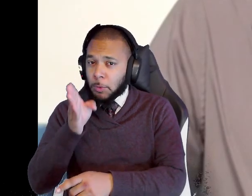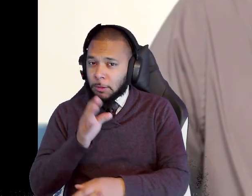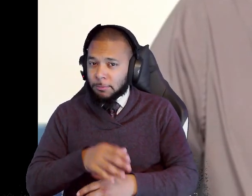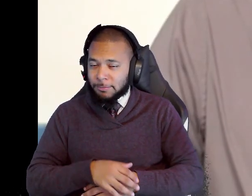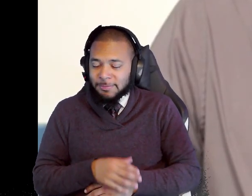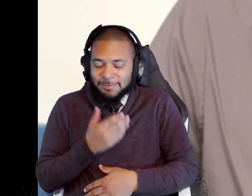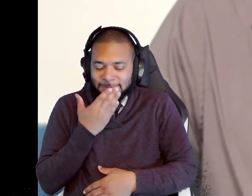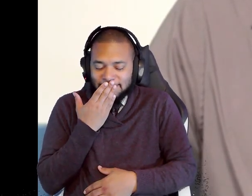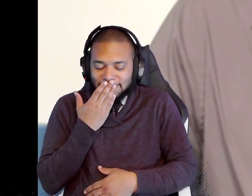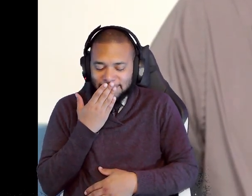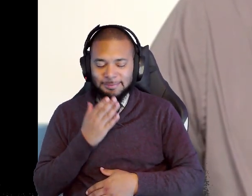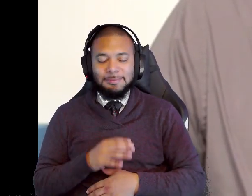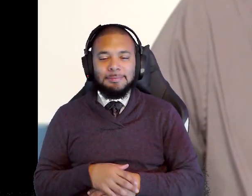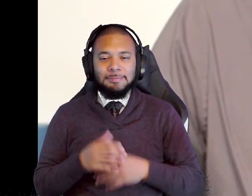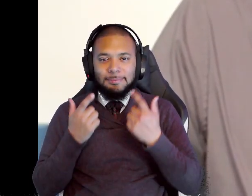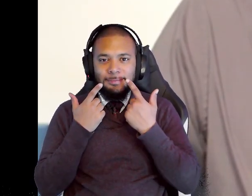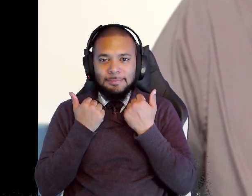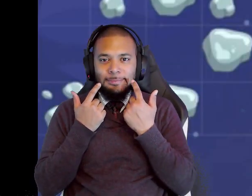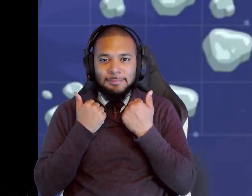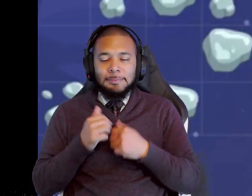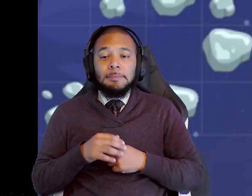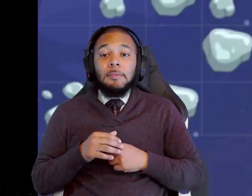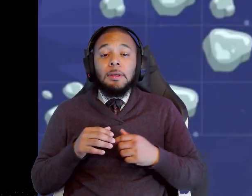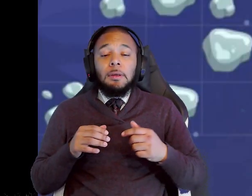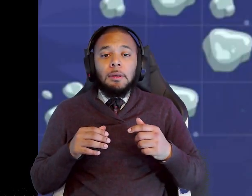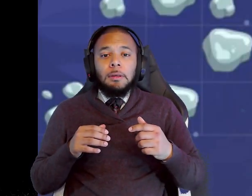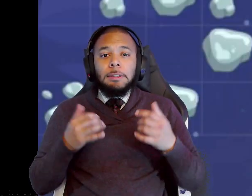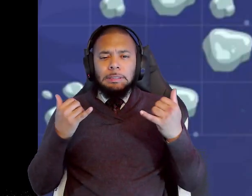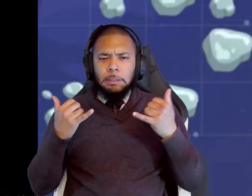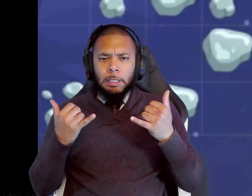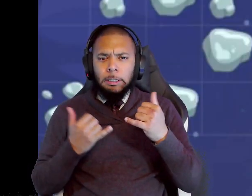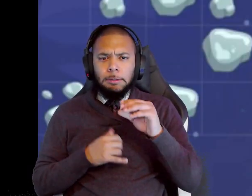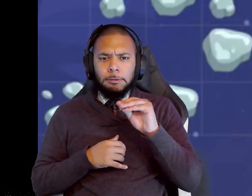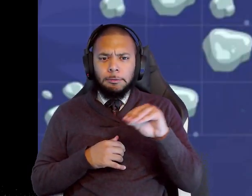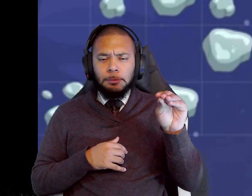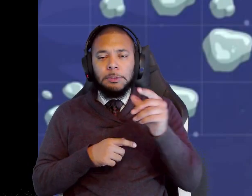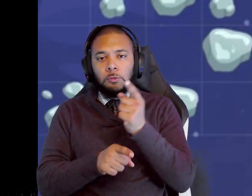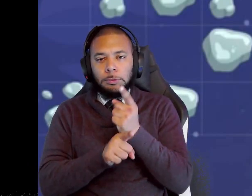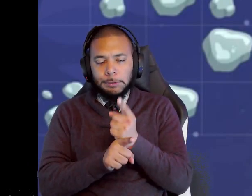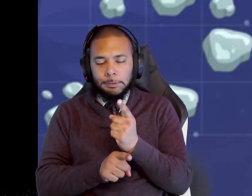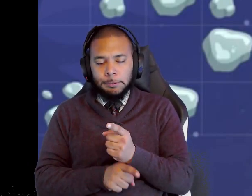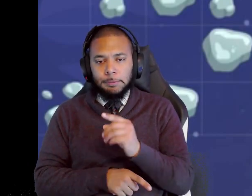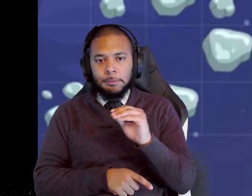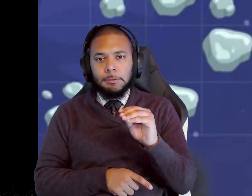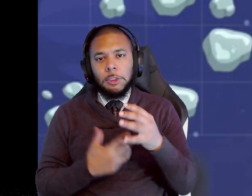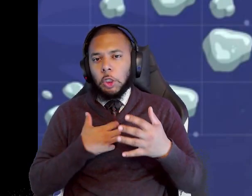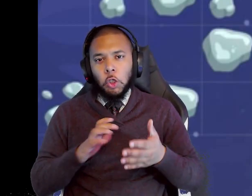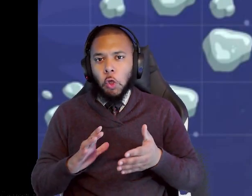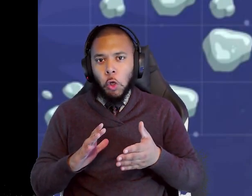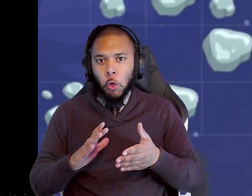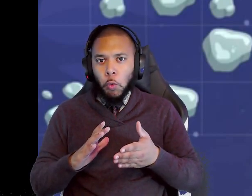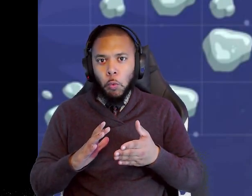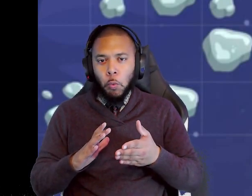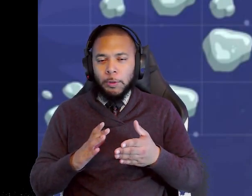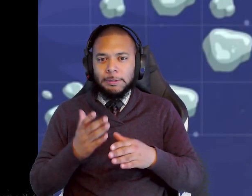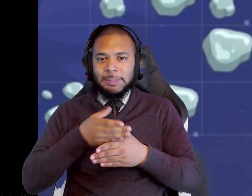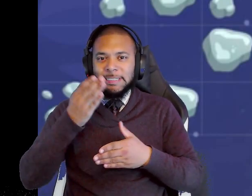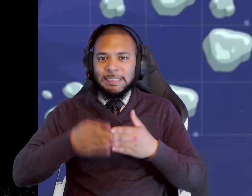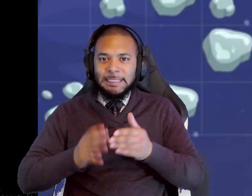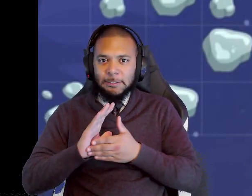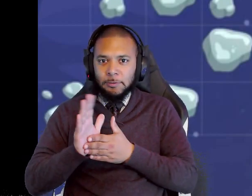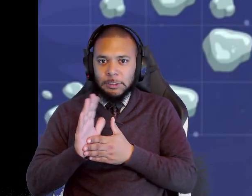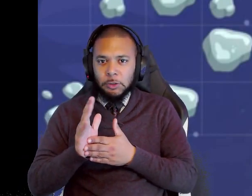now i want to take a moment let's put back in the right answer because we don't want to end on a sour note